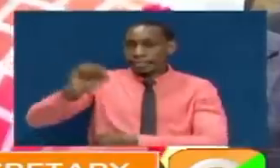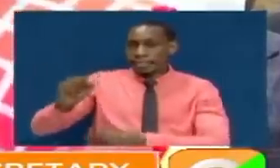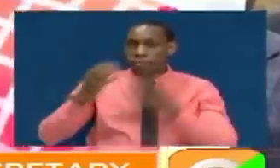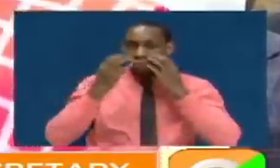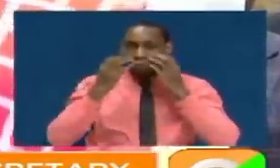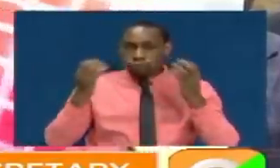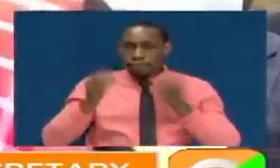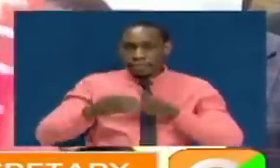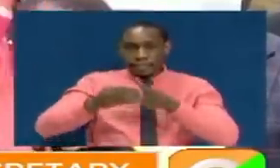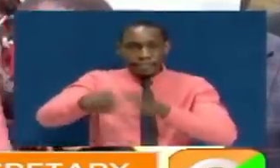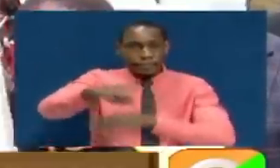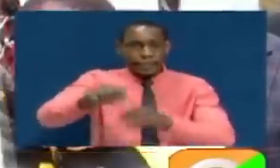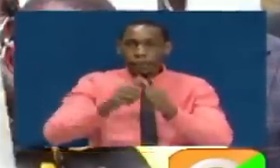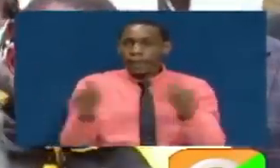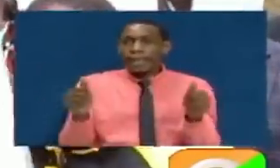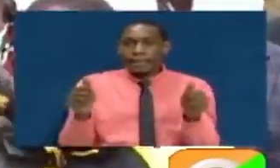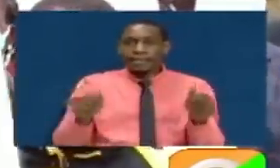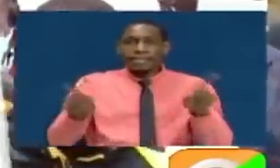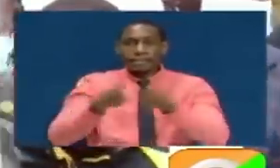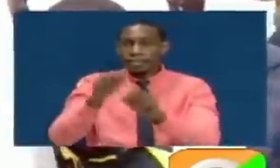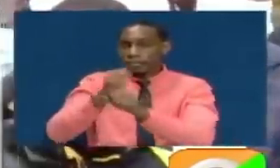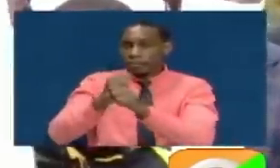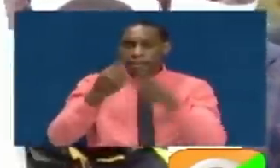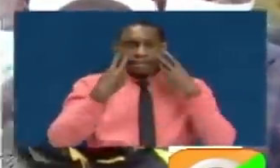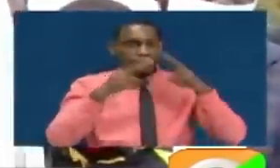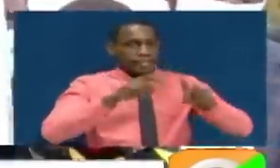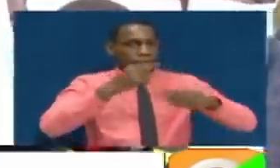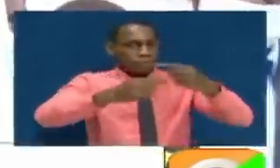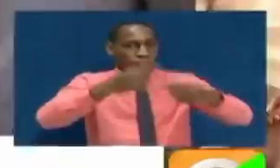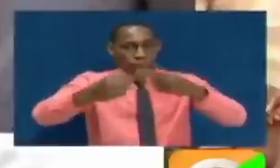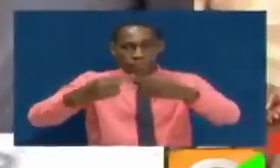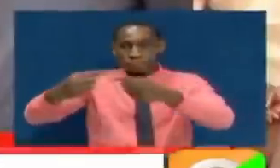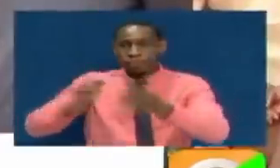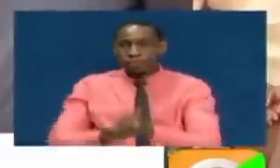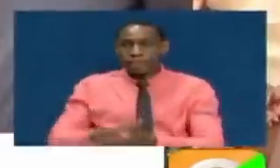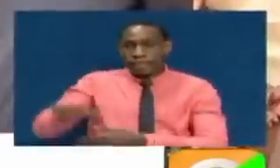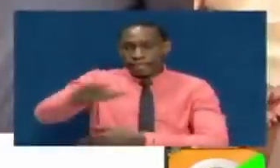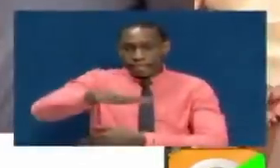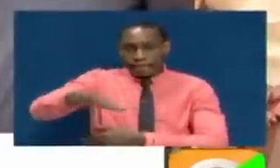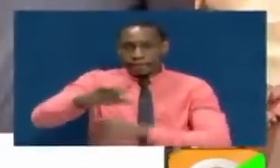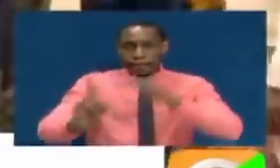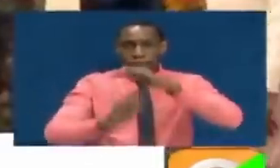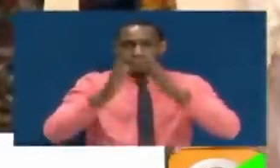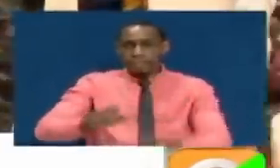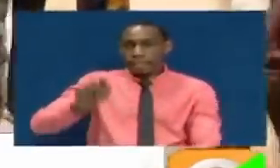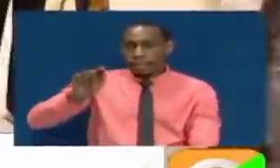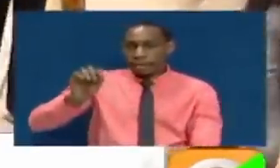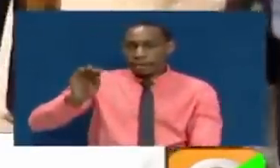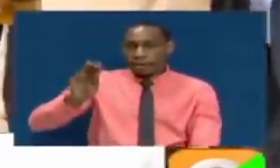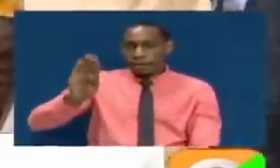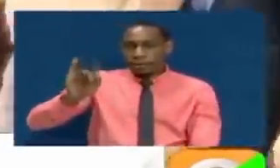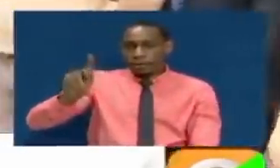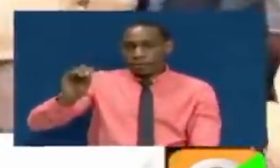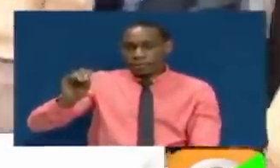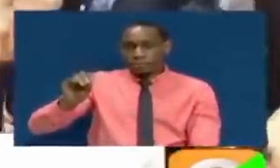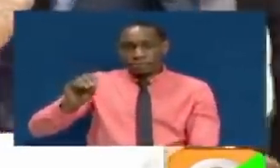Matiang'i anatuongoza vizuri na ndio kazi unaona ikiendelea sana. Environment Cabinet Secretary Keriako Tobiko